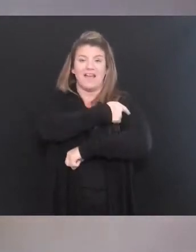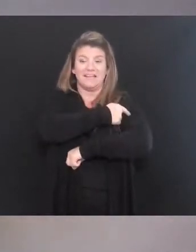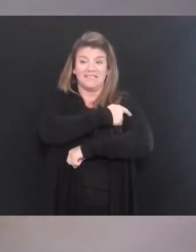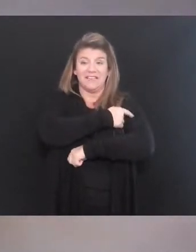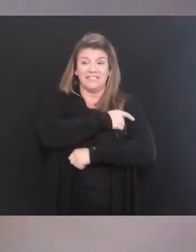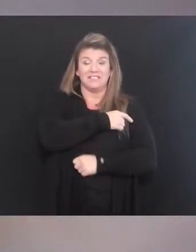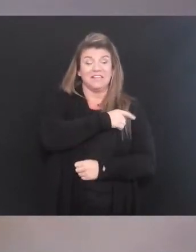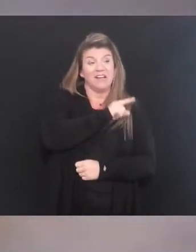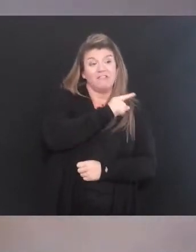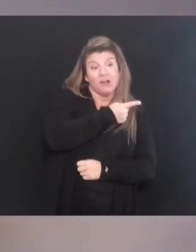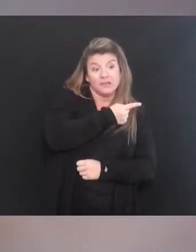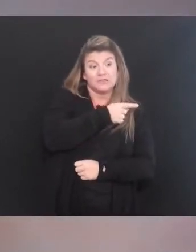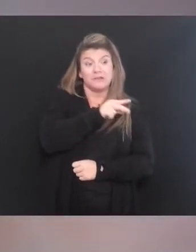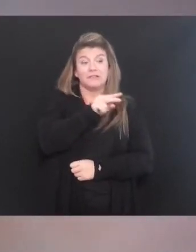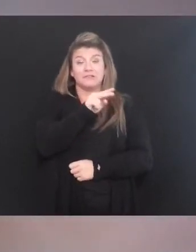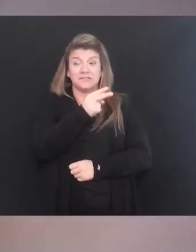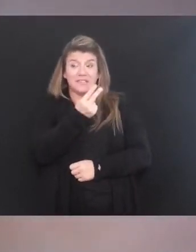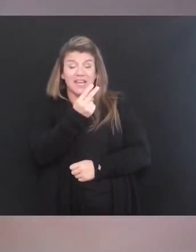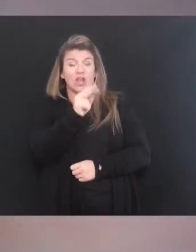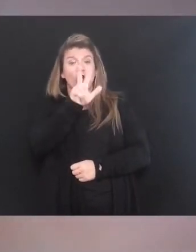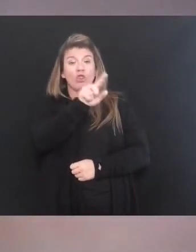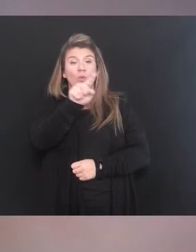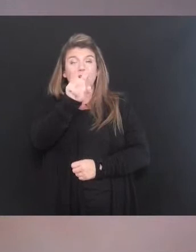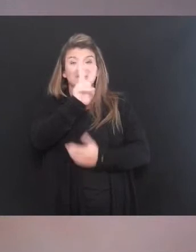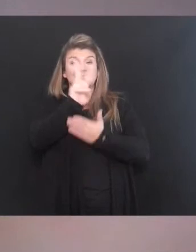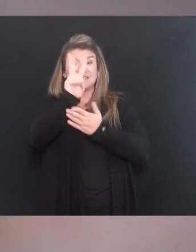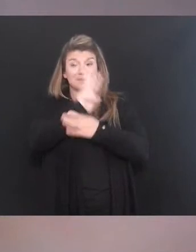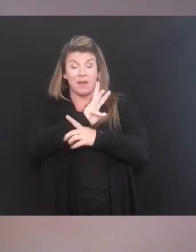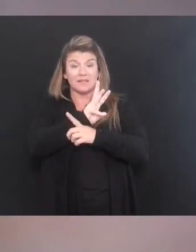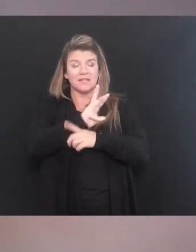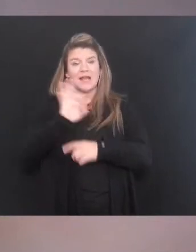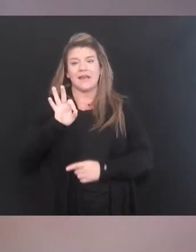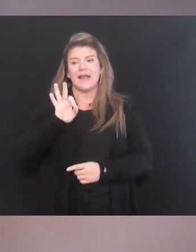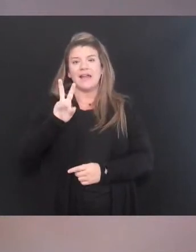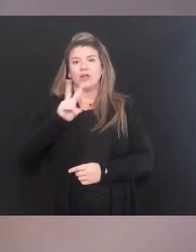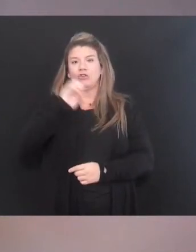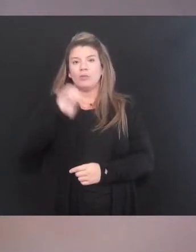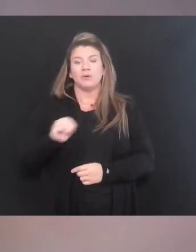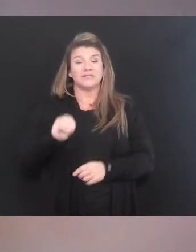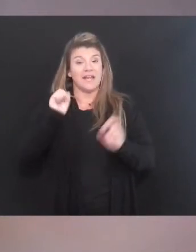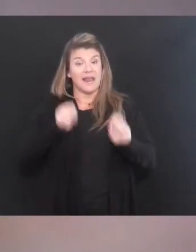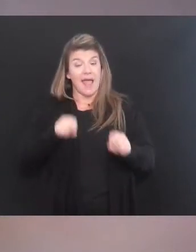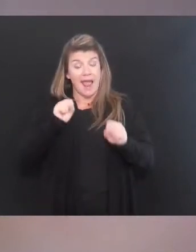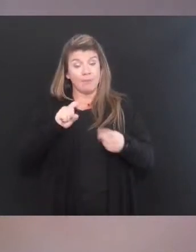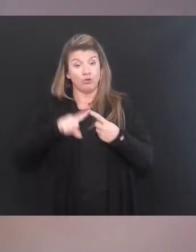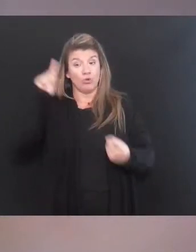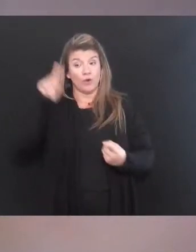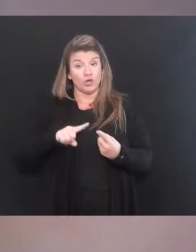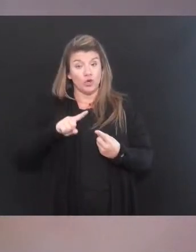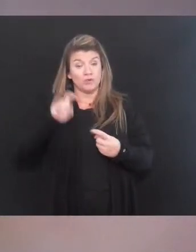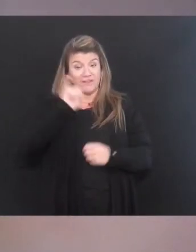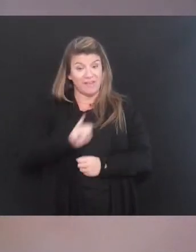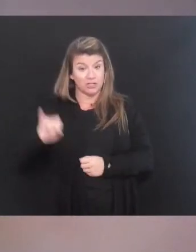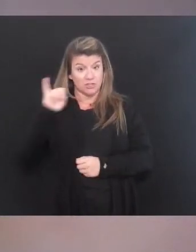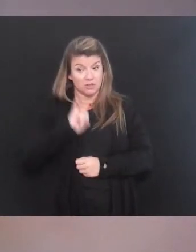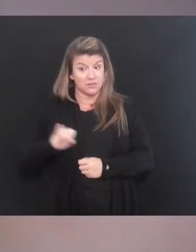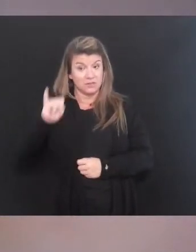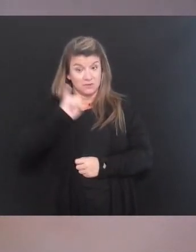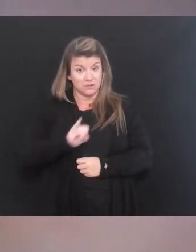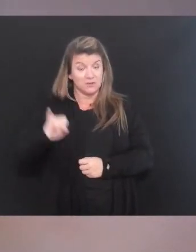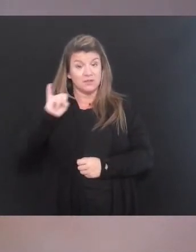say, 3 to 6 months, are about 92% able to reduce infection with the vaccine, with